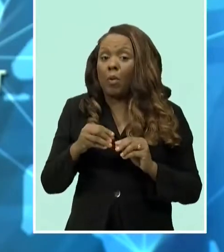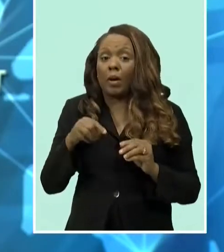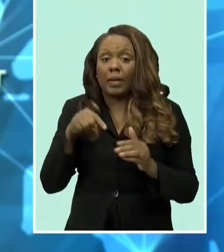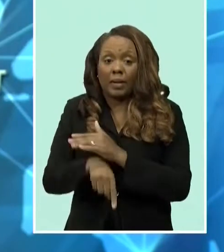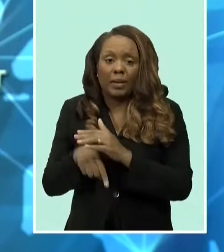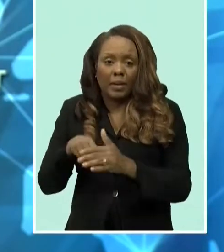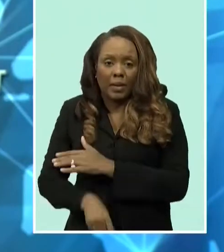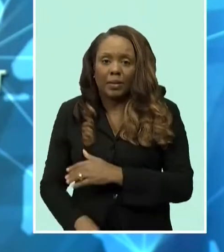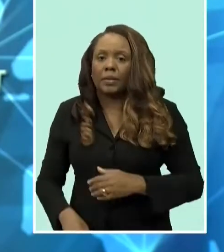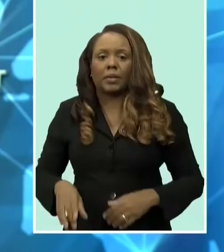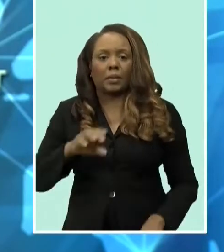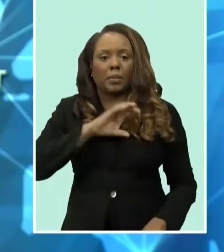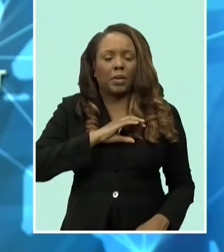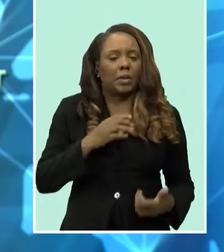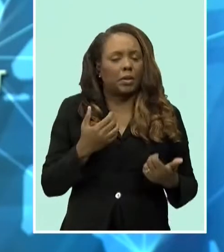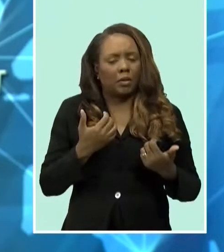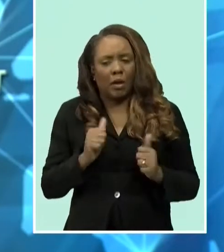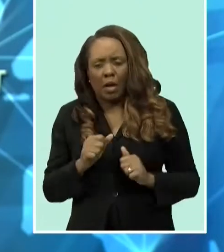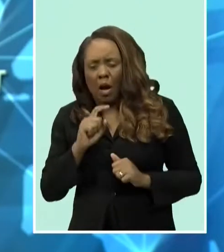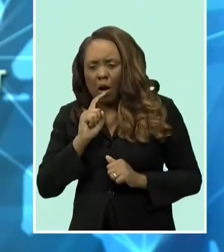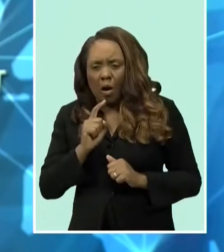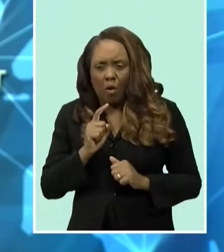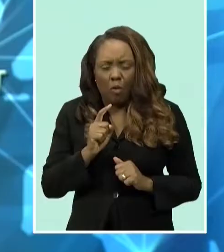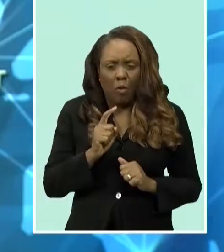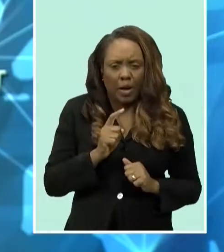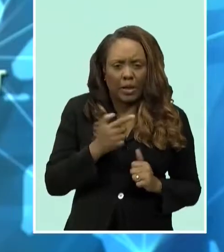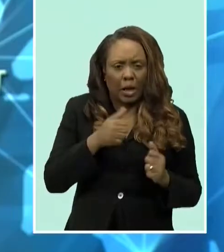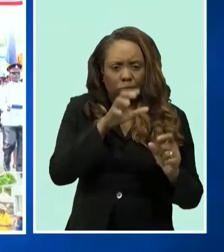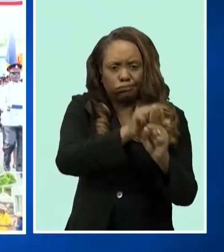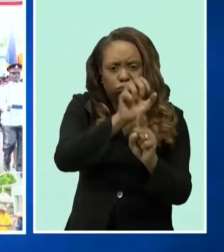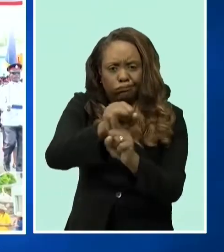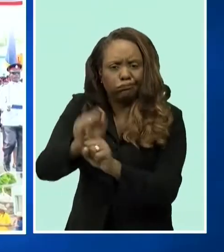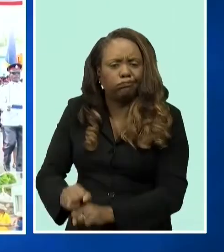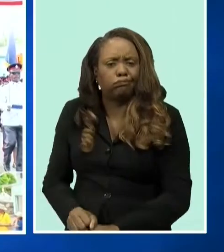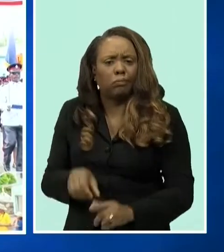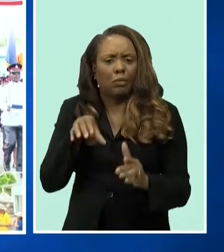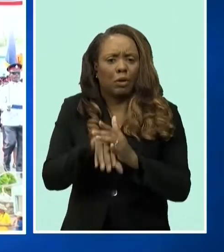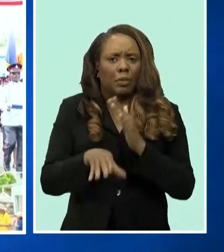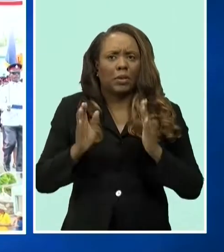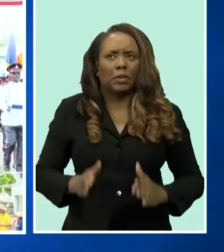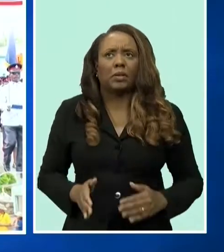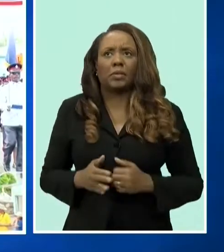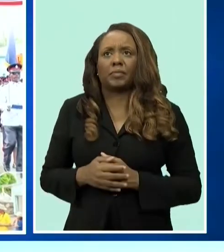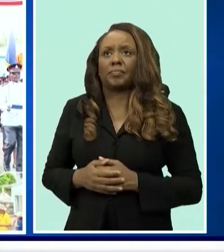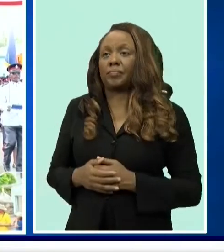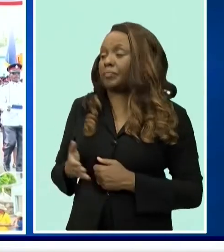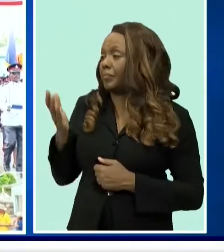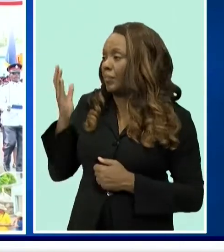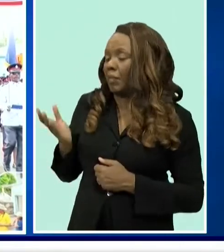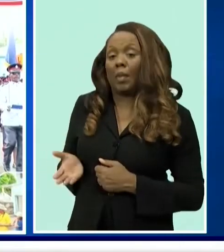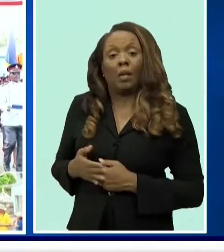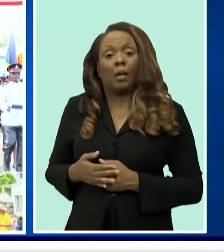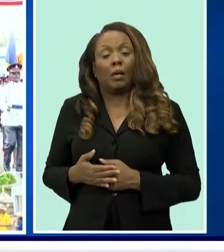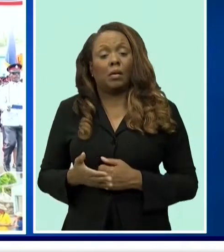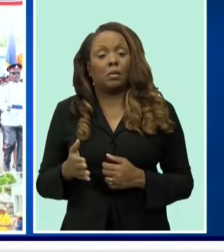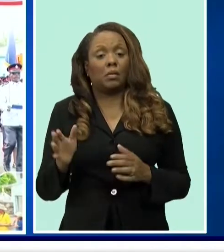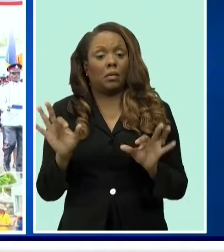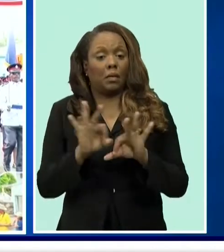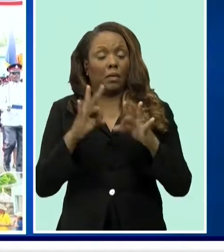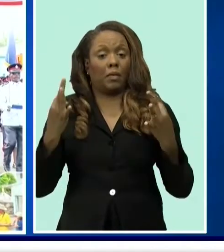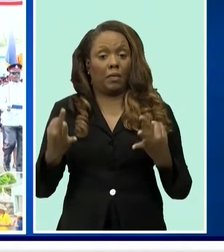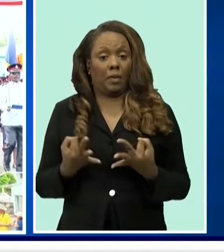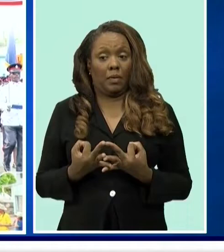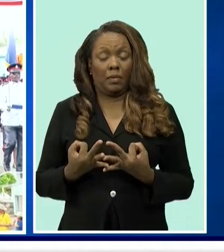relentless in their pursuit of the criminals. What has been discovered is that family members